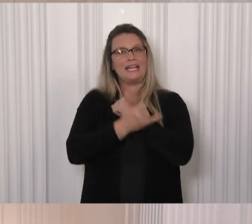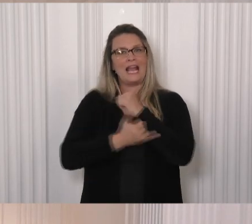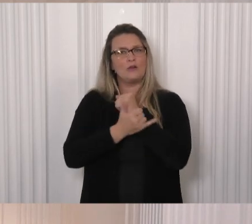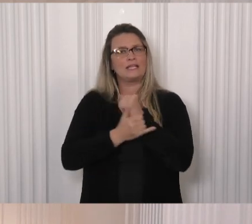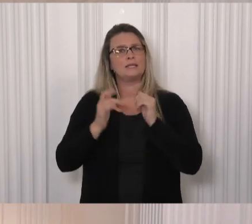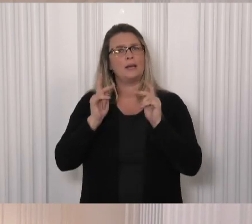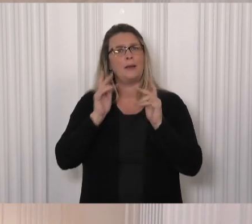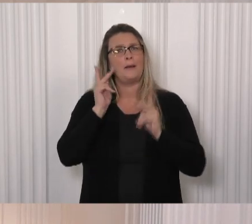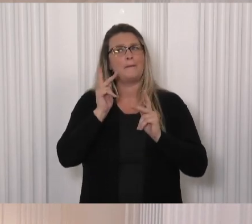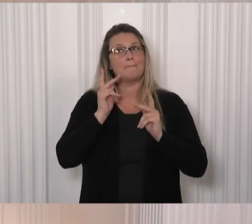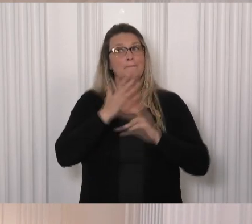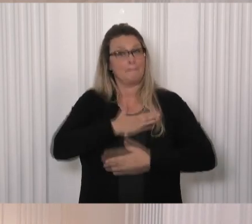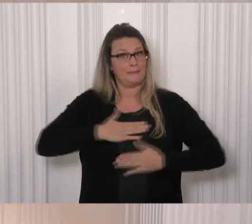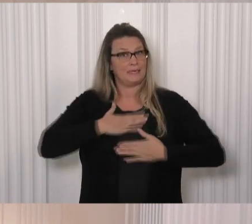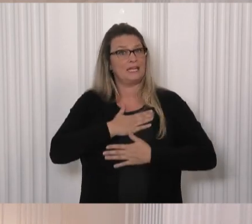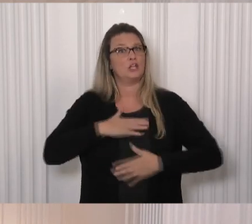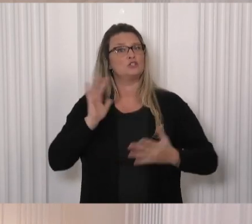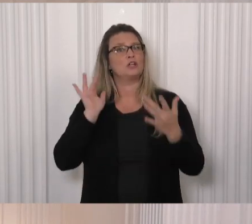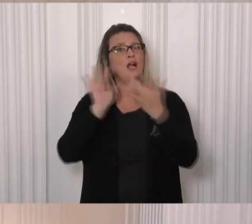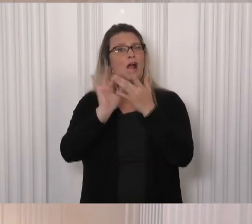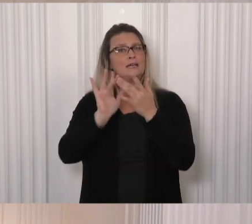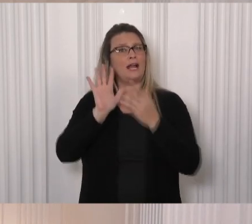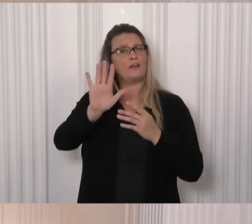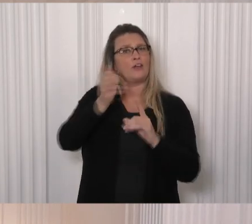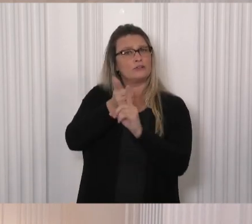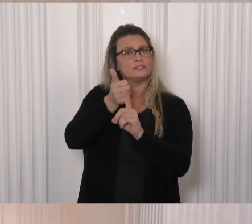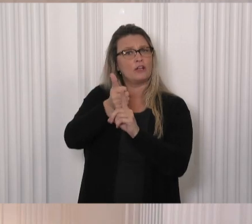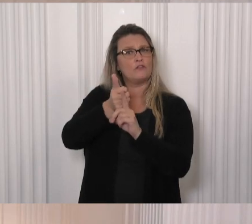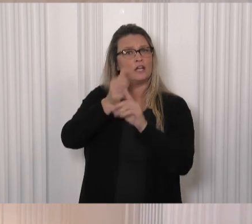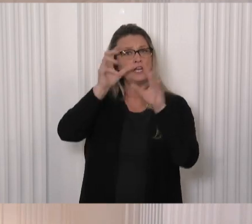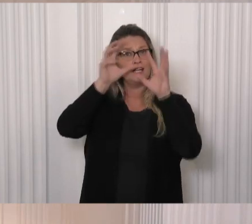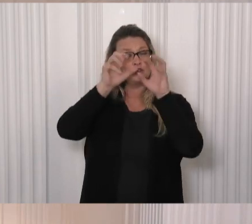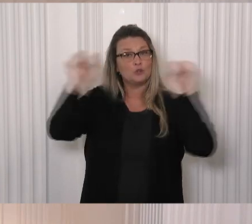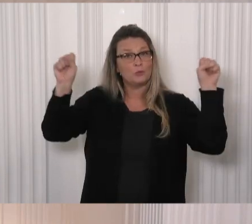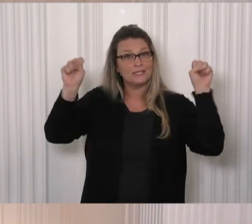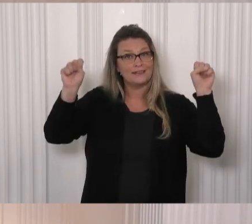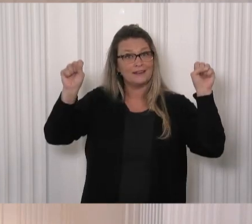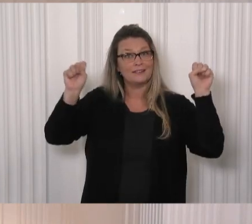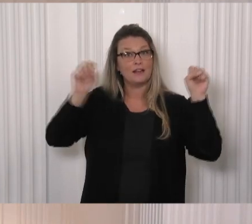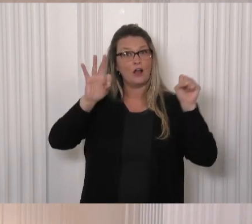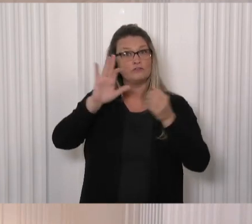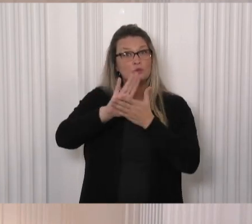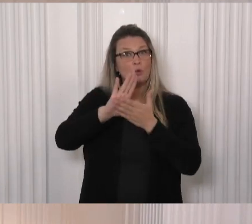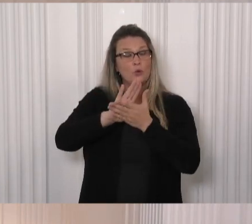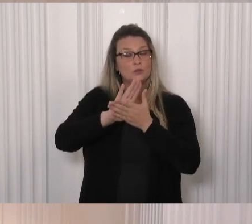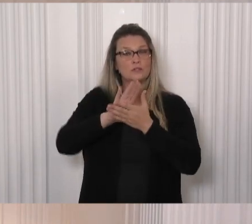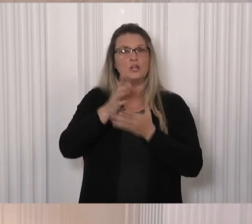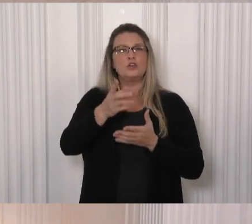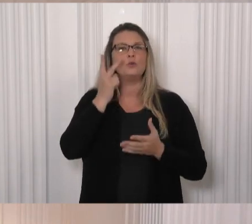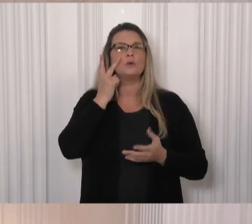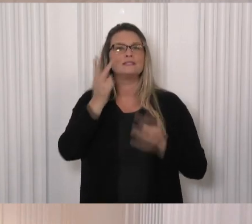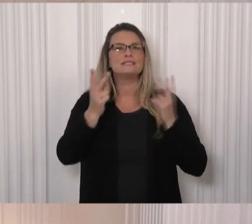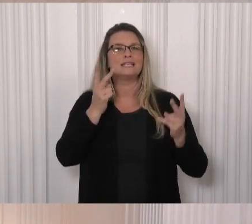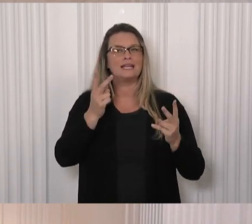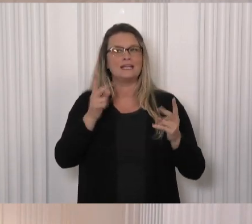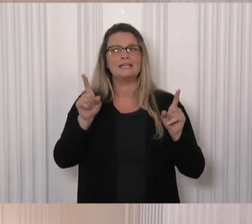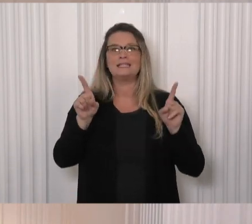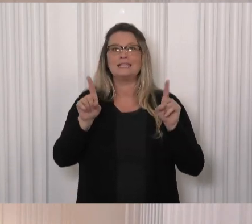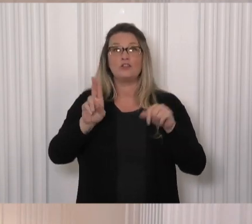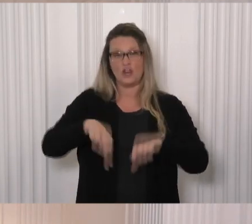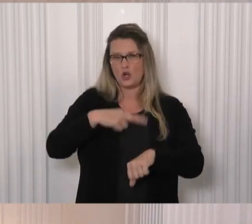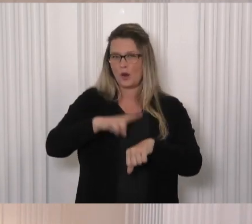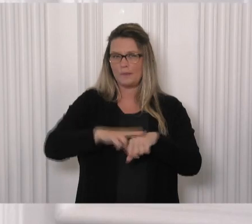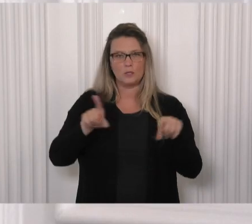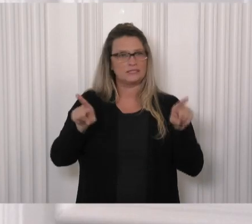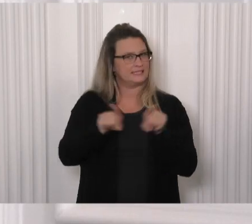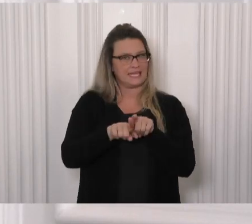reach out through their superintendents. There'll be information put out related to what you'll see is the normal same distribution